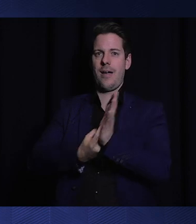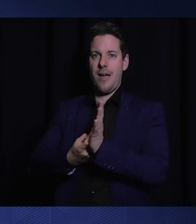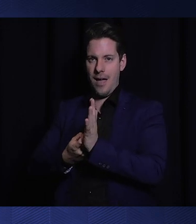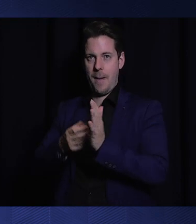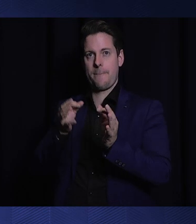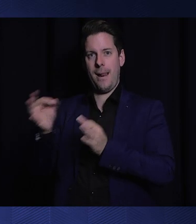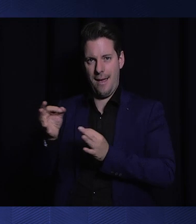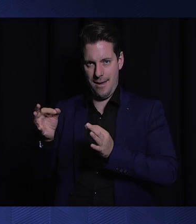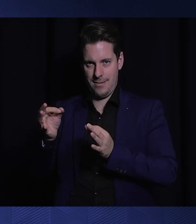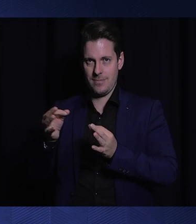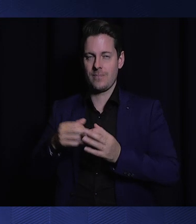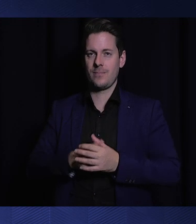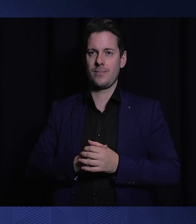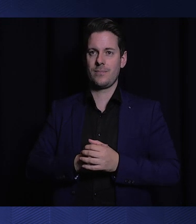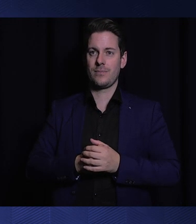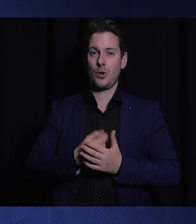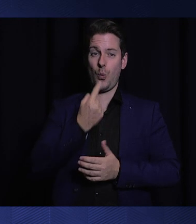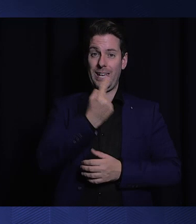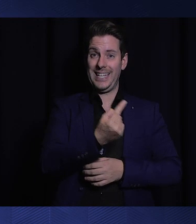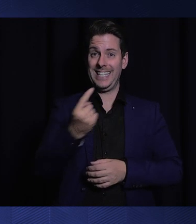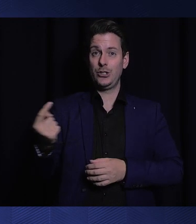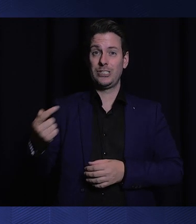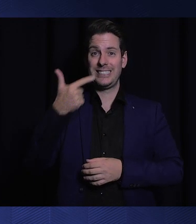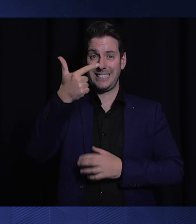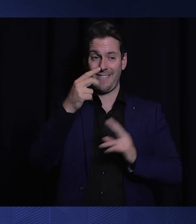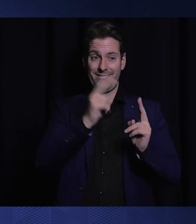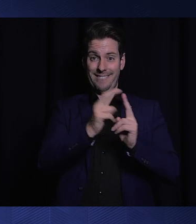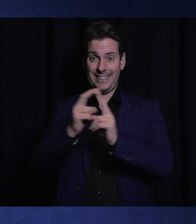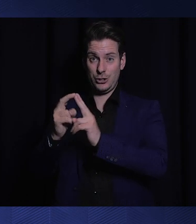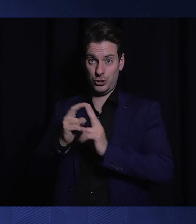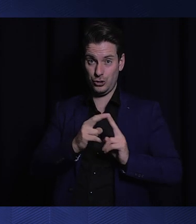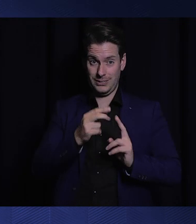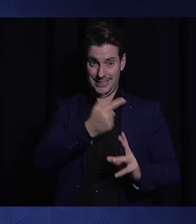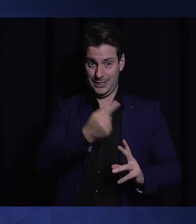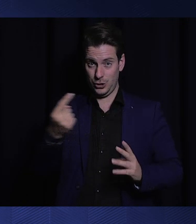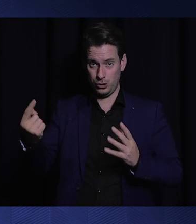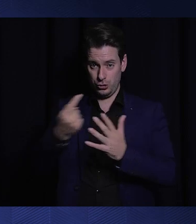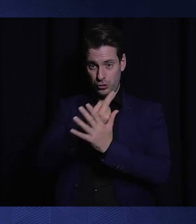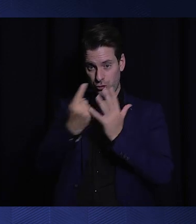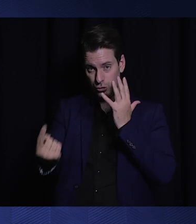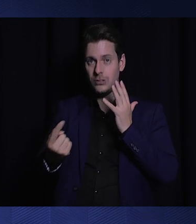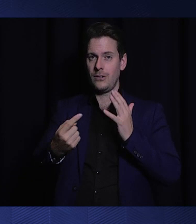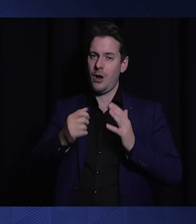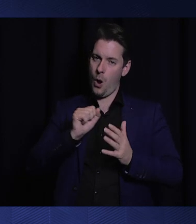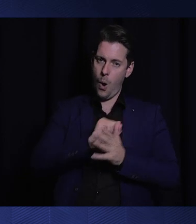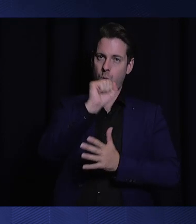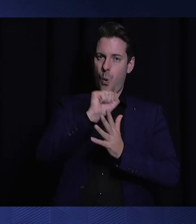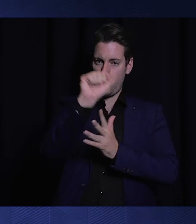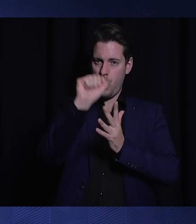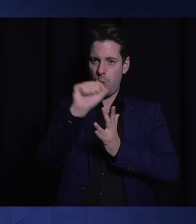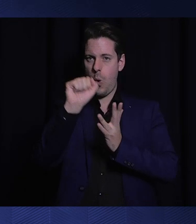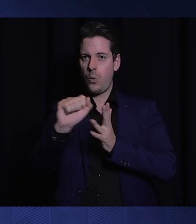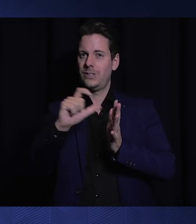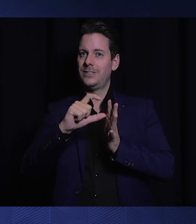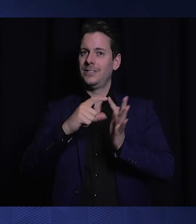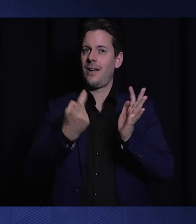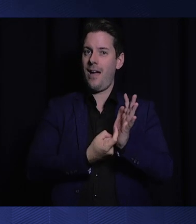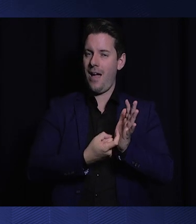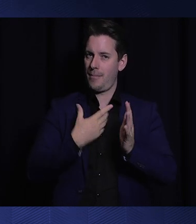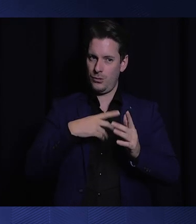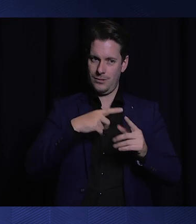reduction plan. So each of the 7 villages have their own DRR plans, because each village is totally unique and different from the next